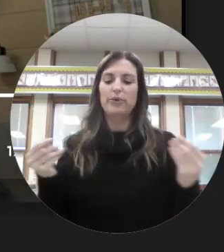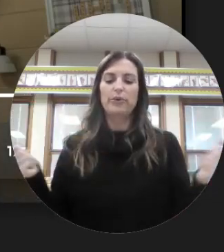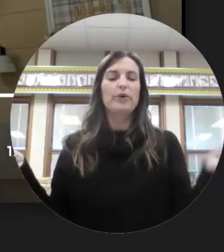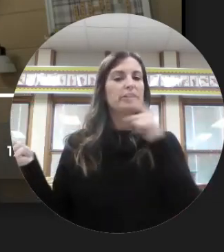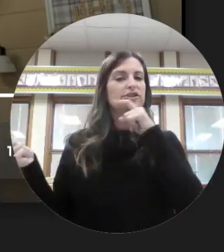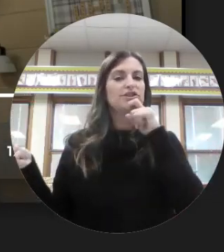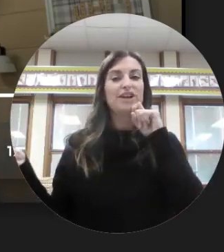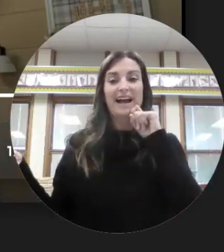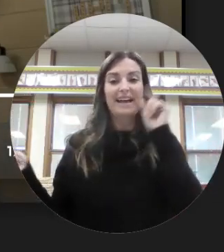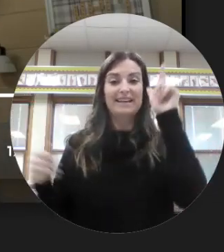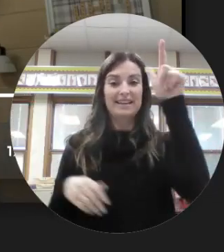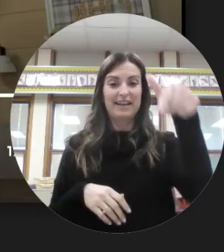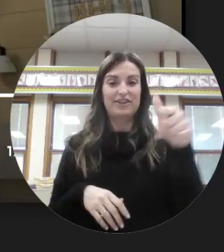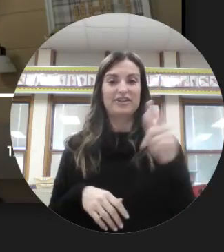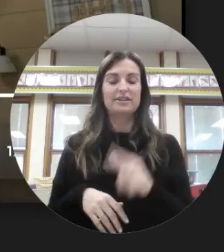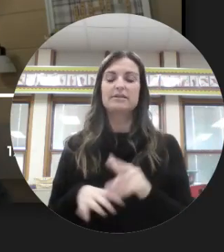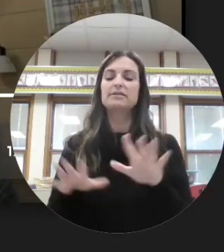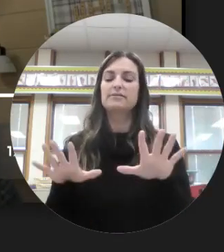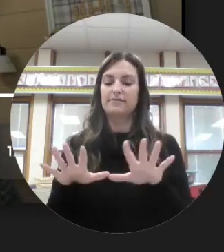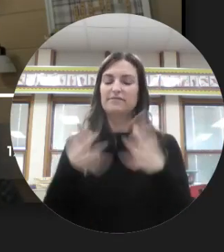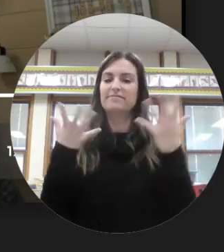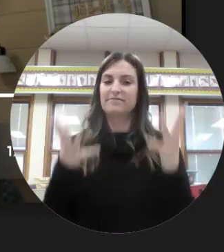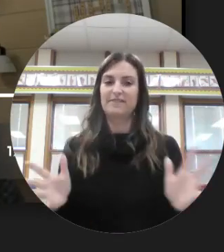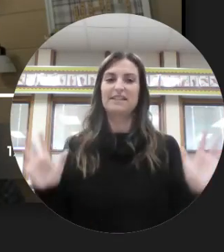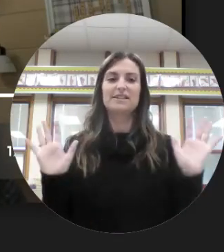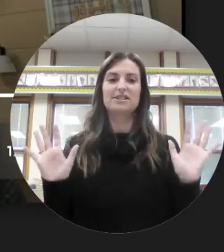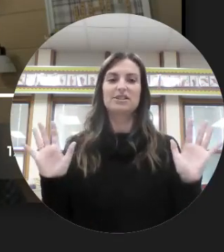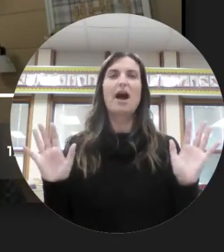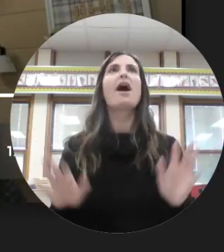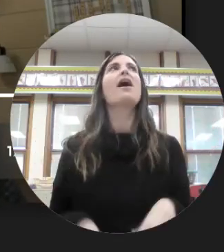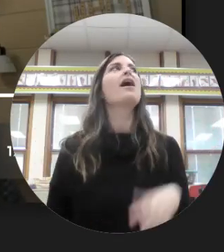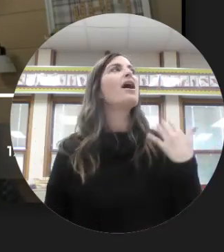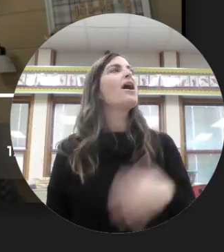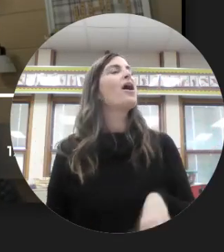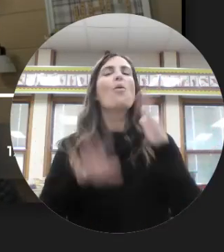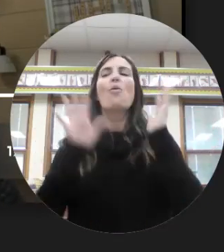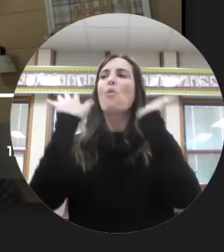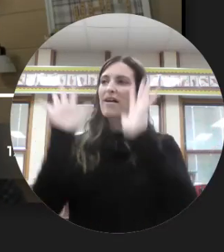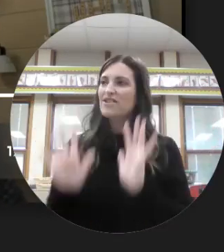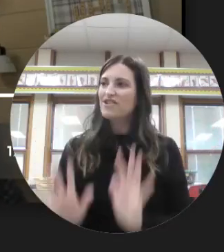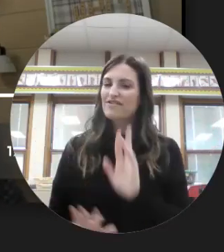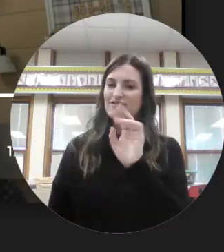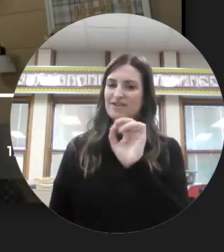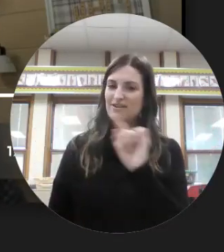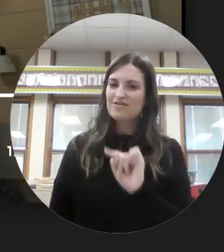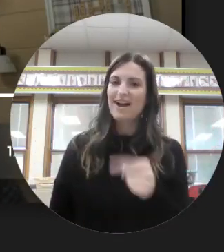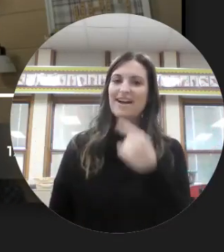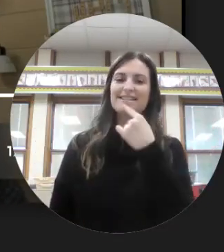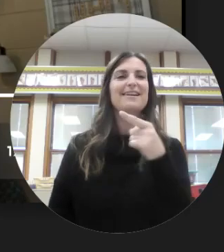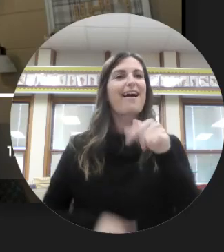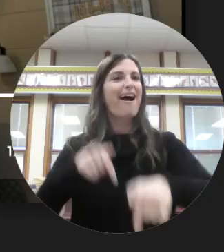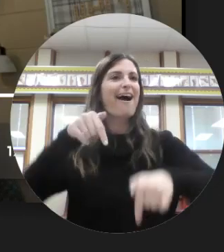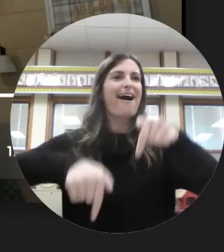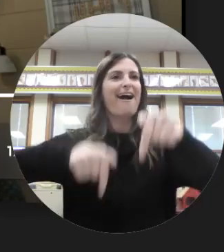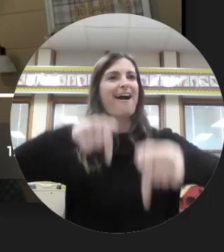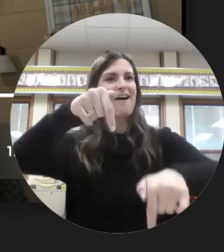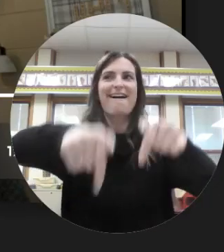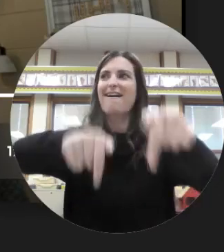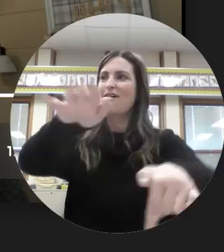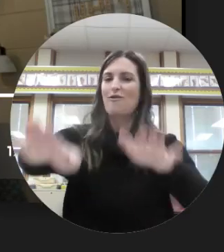later, Roz's foot was finished. "This is wonderful," said the robot as she strolled around her garden. "I'm good as